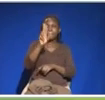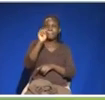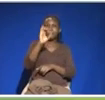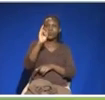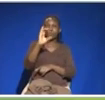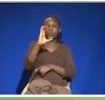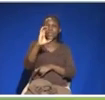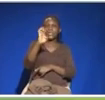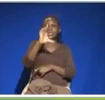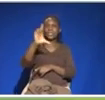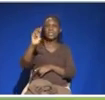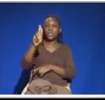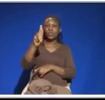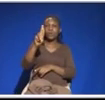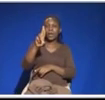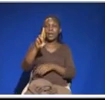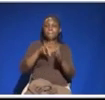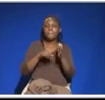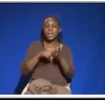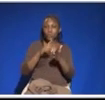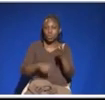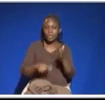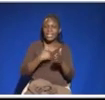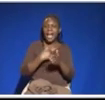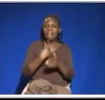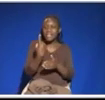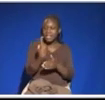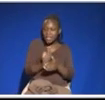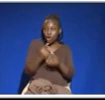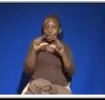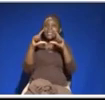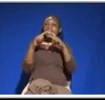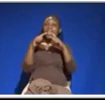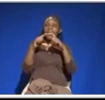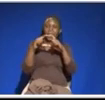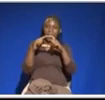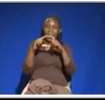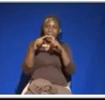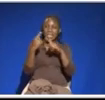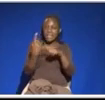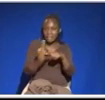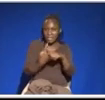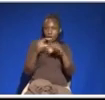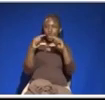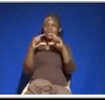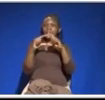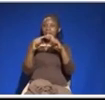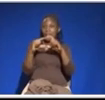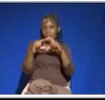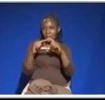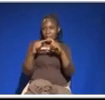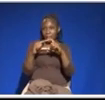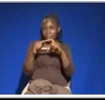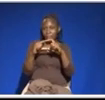Unicellular means that they are single-celled. And single-celled organisms